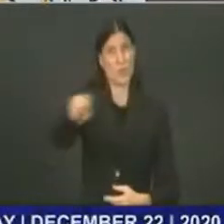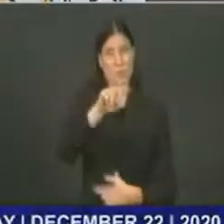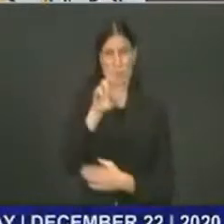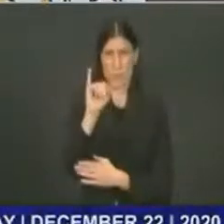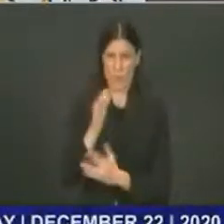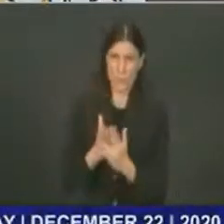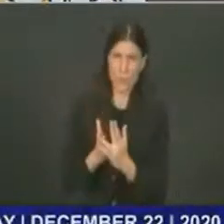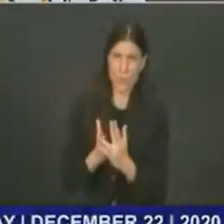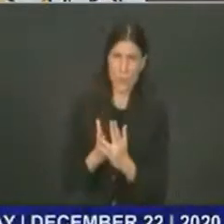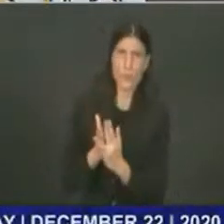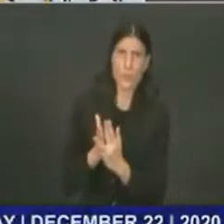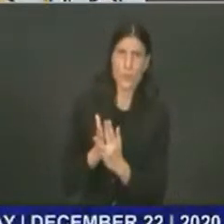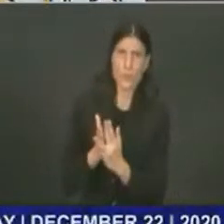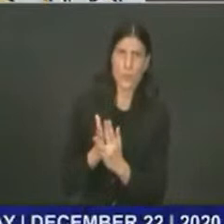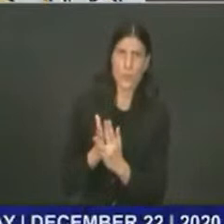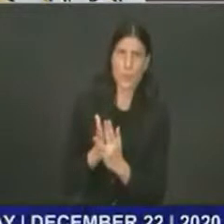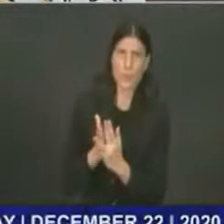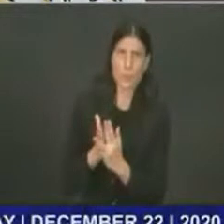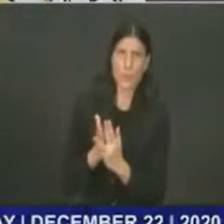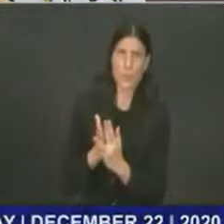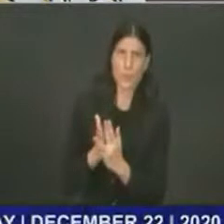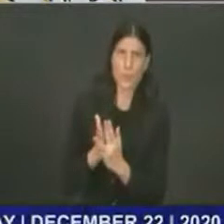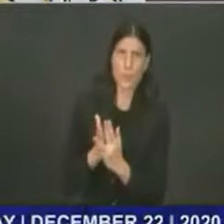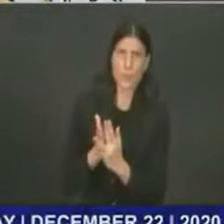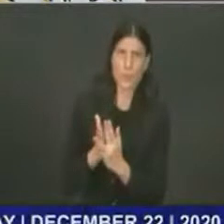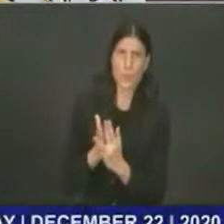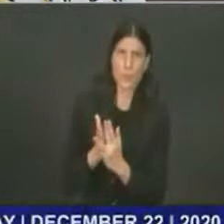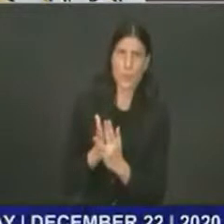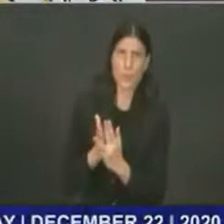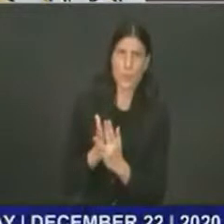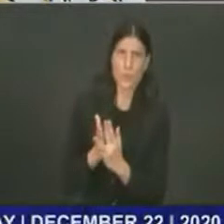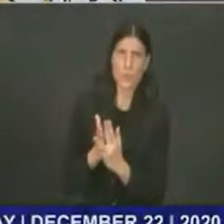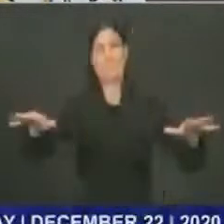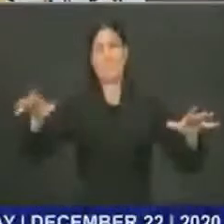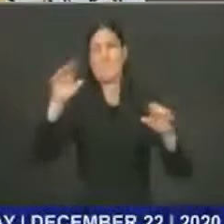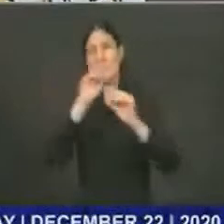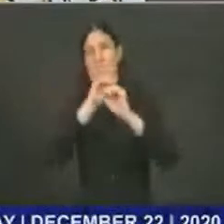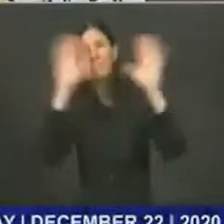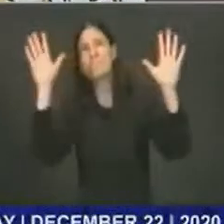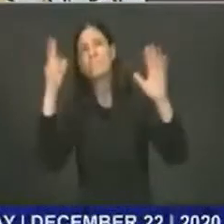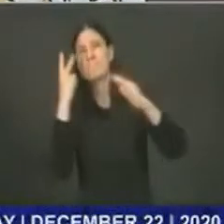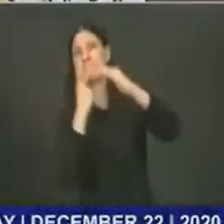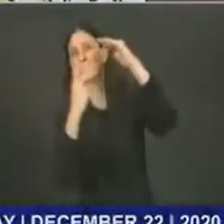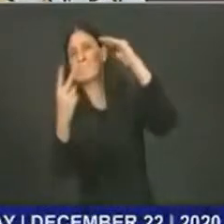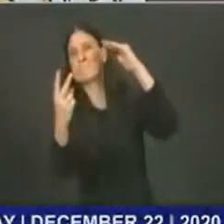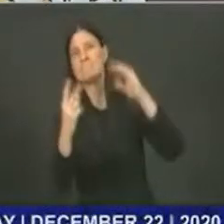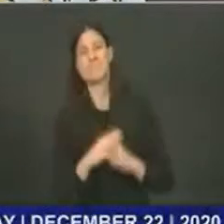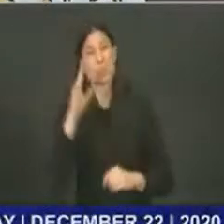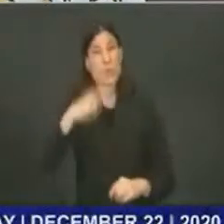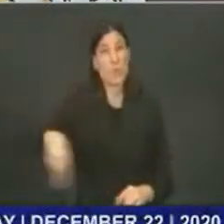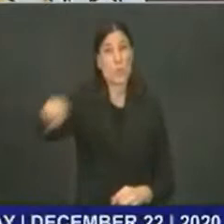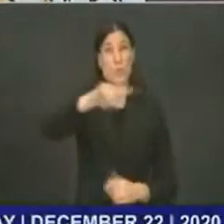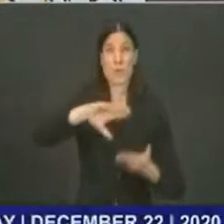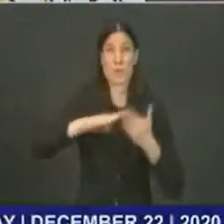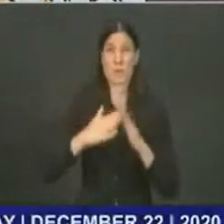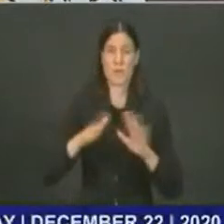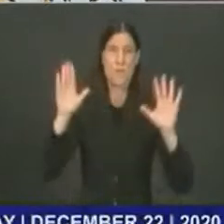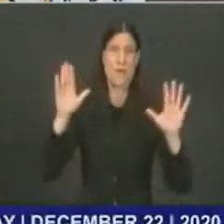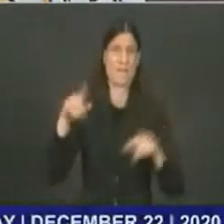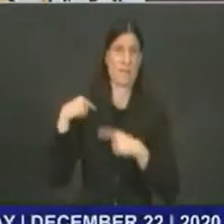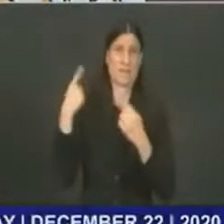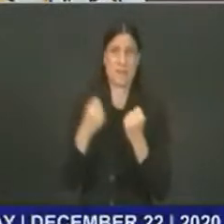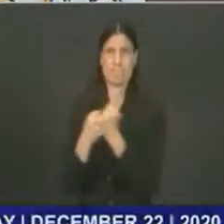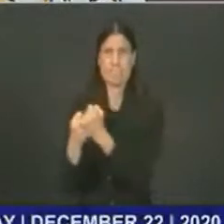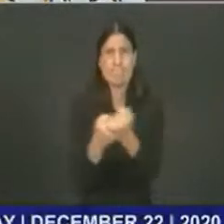Millions of times over the last year, Rhode Islanders have come together, pitched in, made donations, looked in